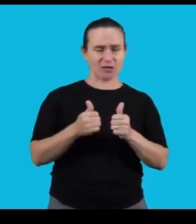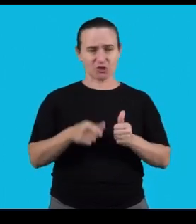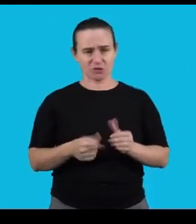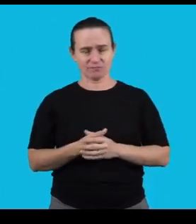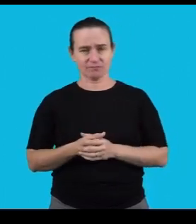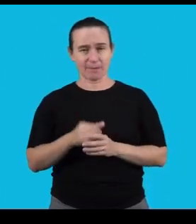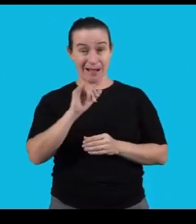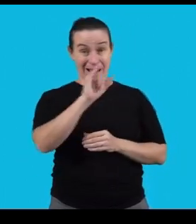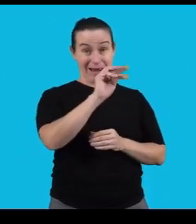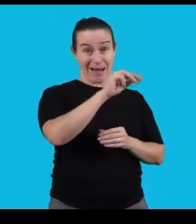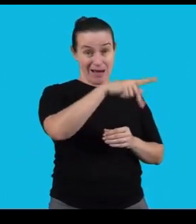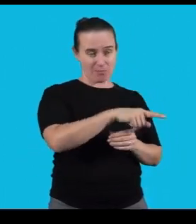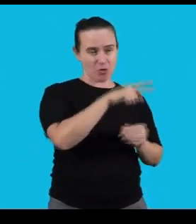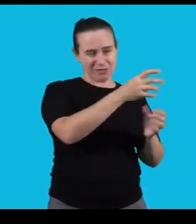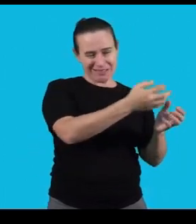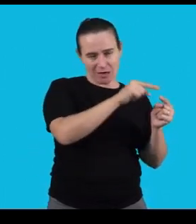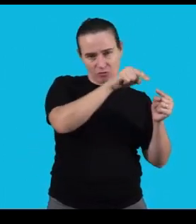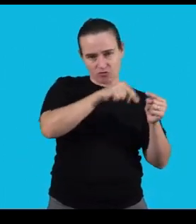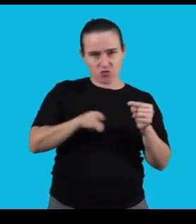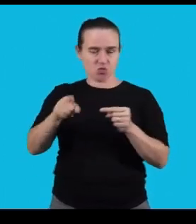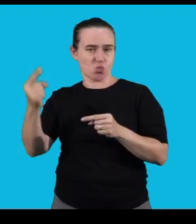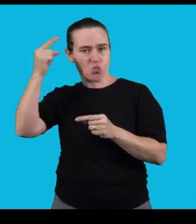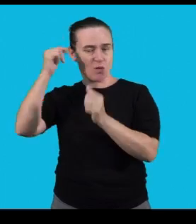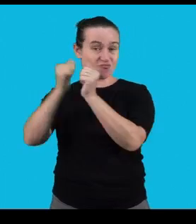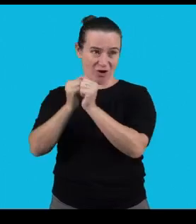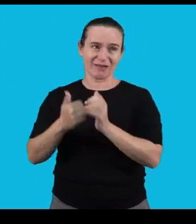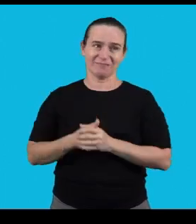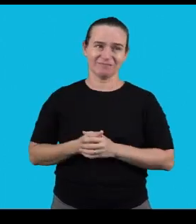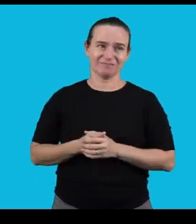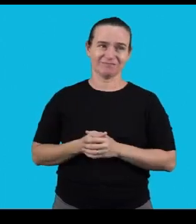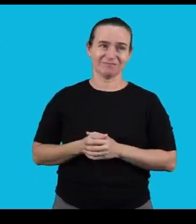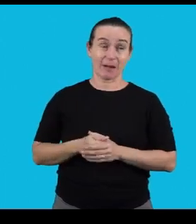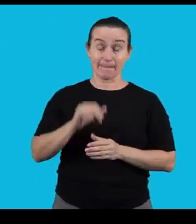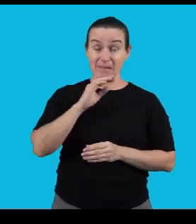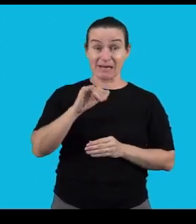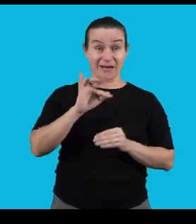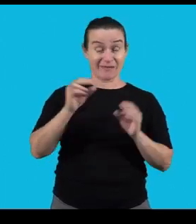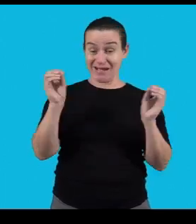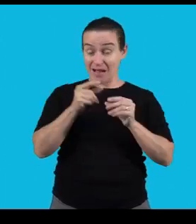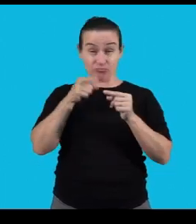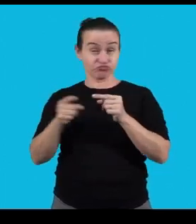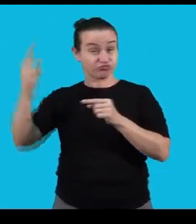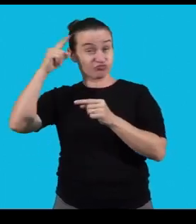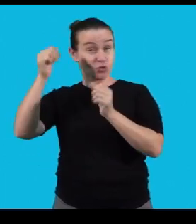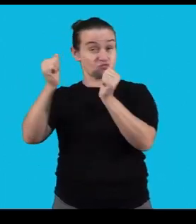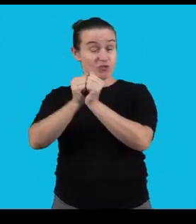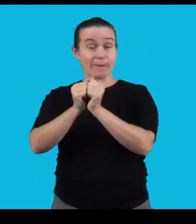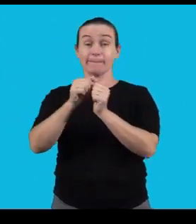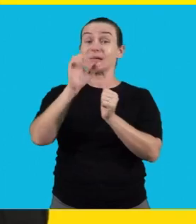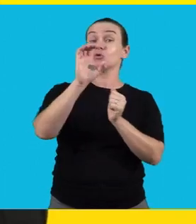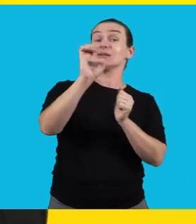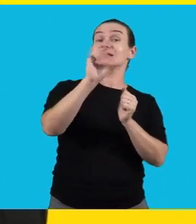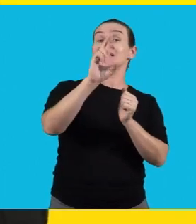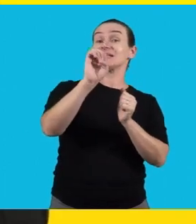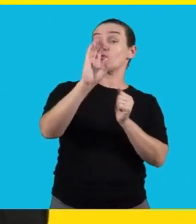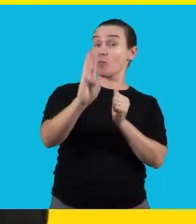with taking the impulses to the brain. Impulses not transmitted to the